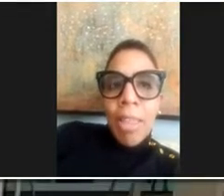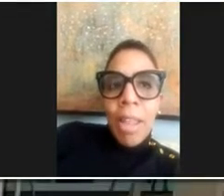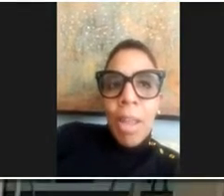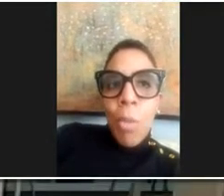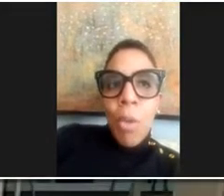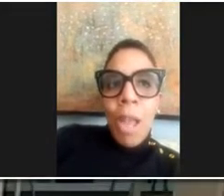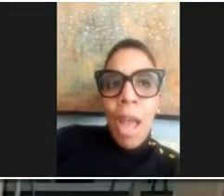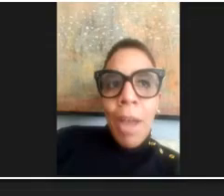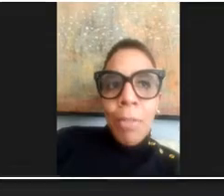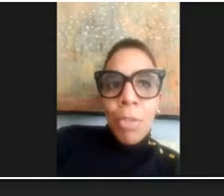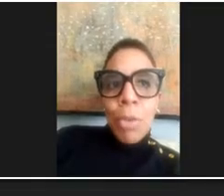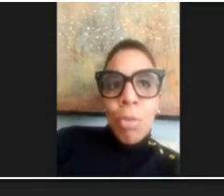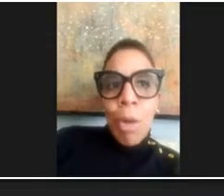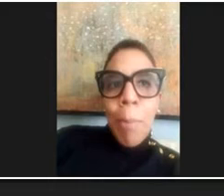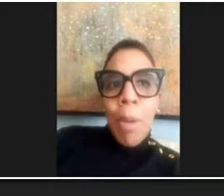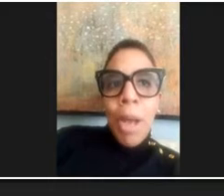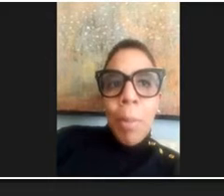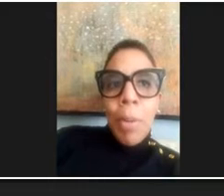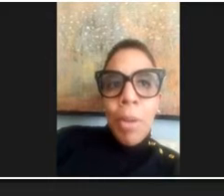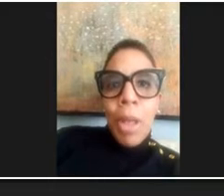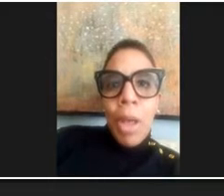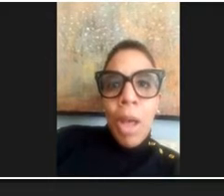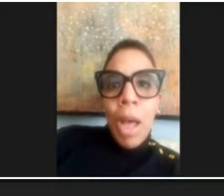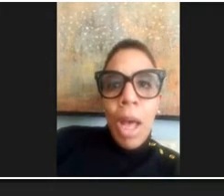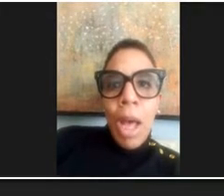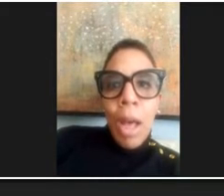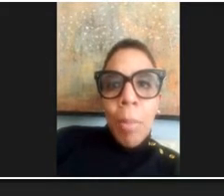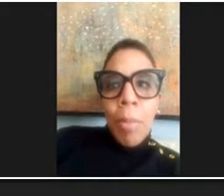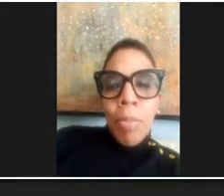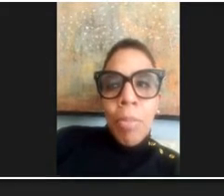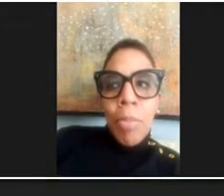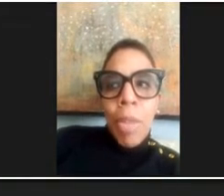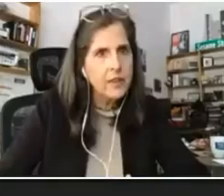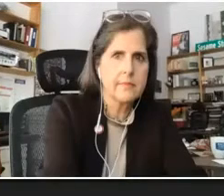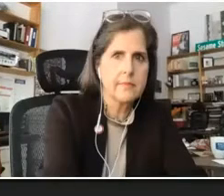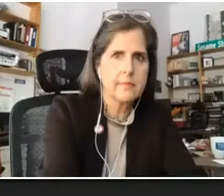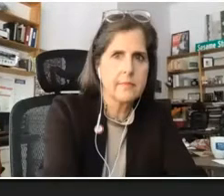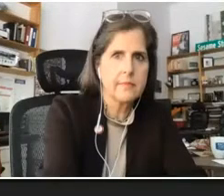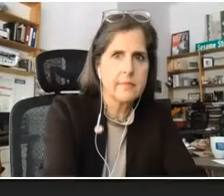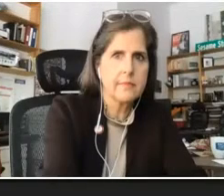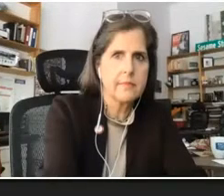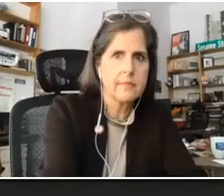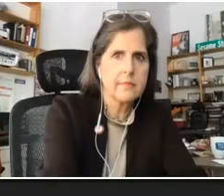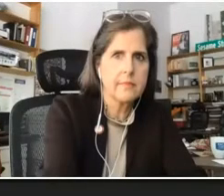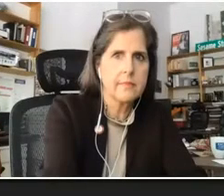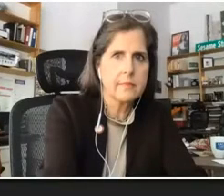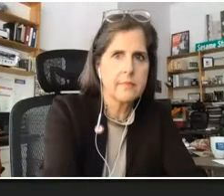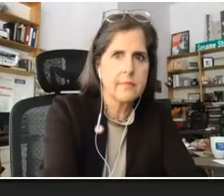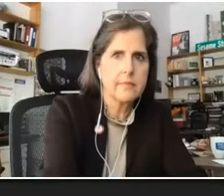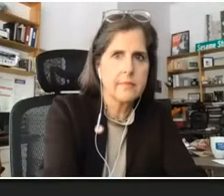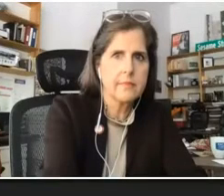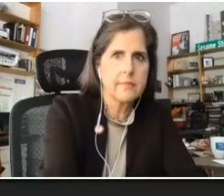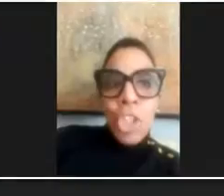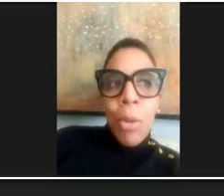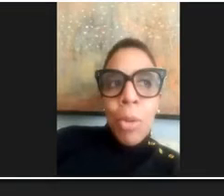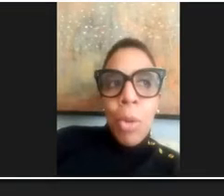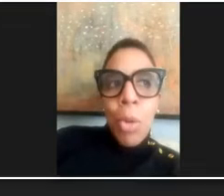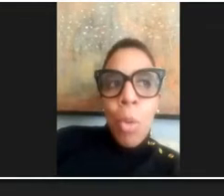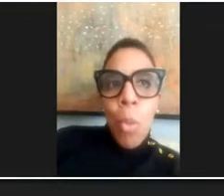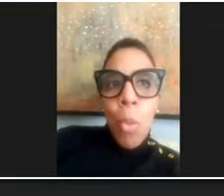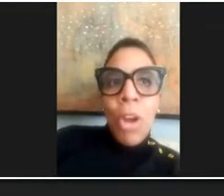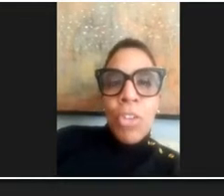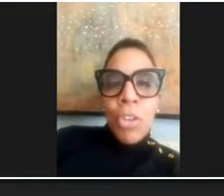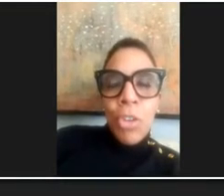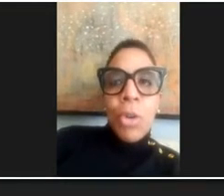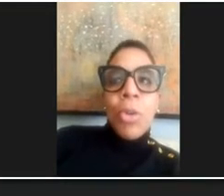and that you're going to be in a safe space and that we understand that it's covid and we understand that you're making a choice between leaving your home